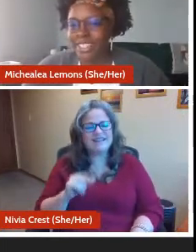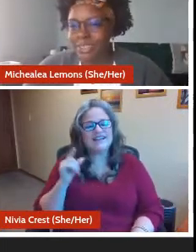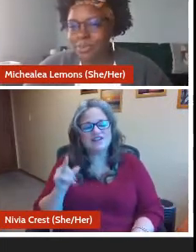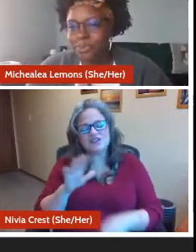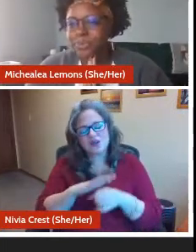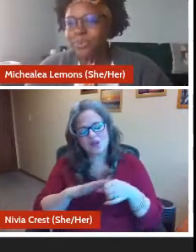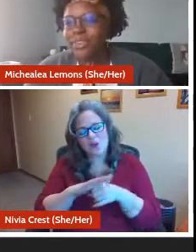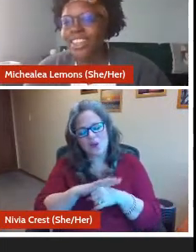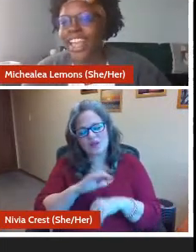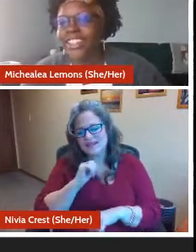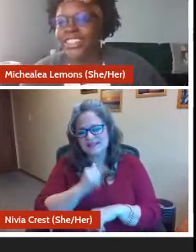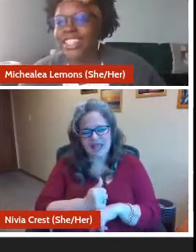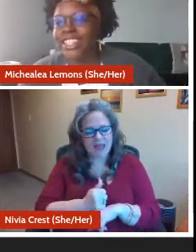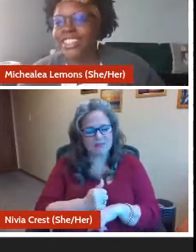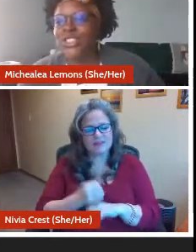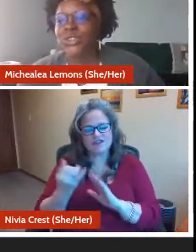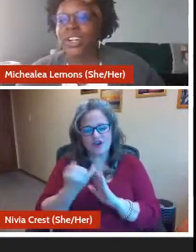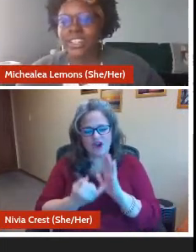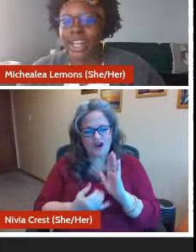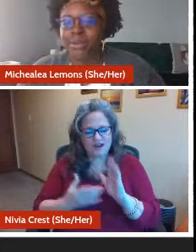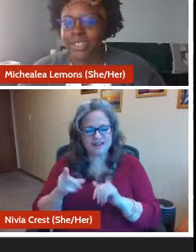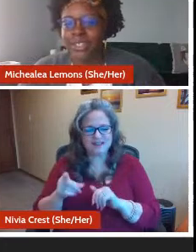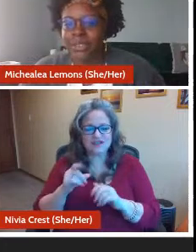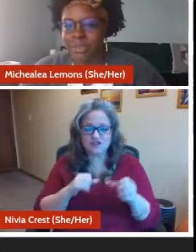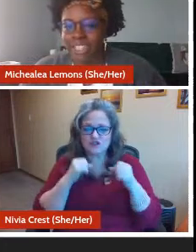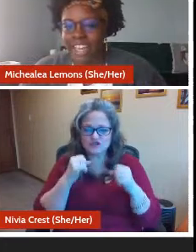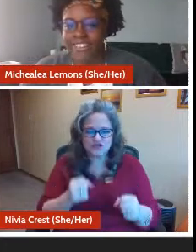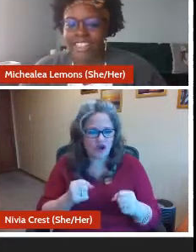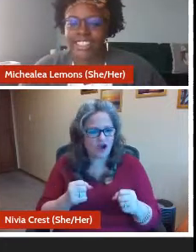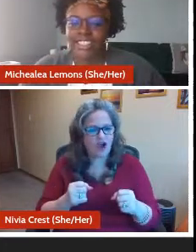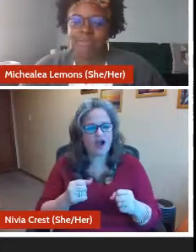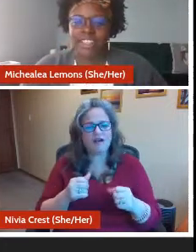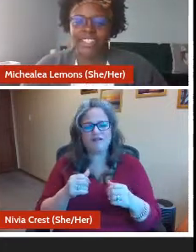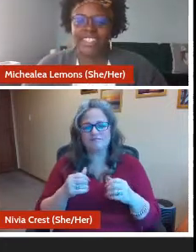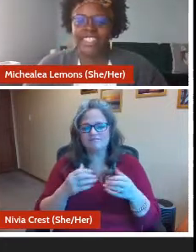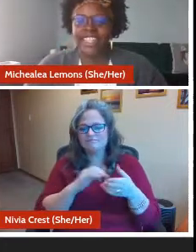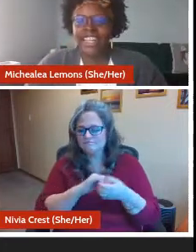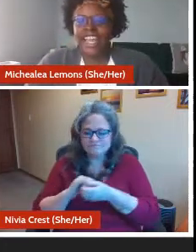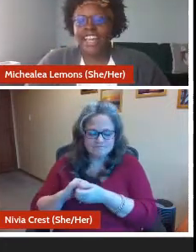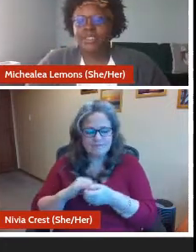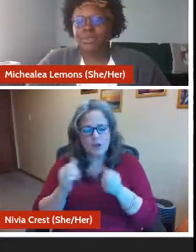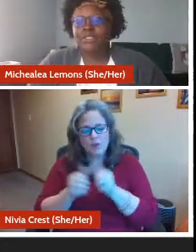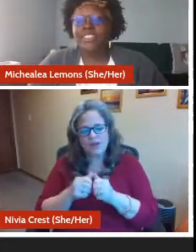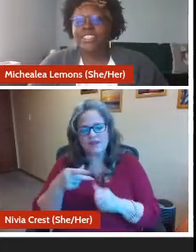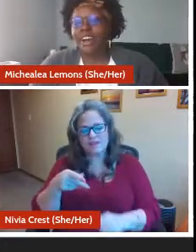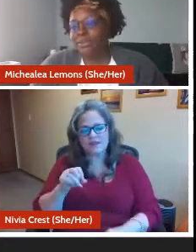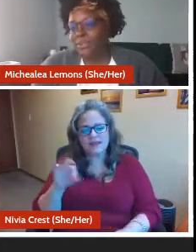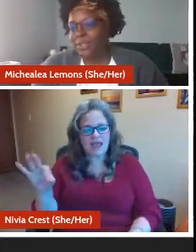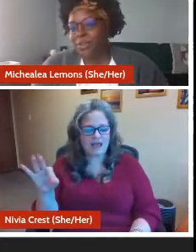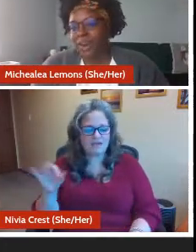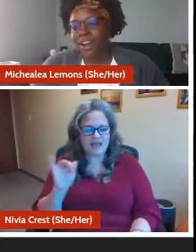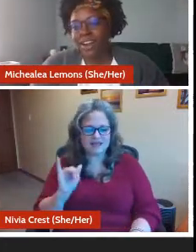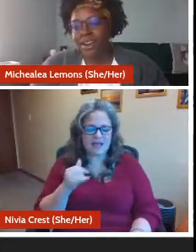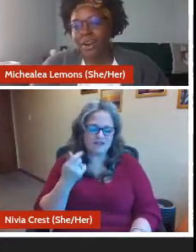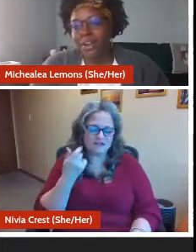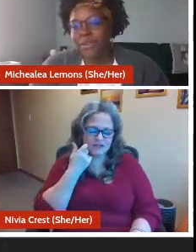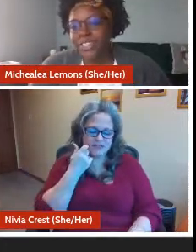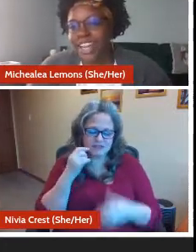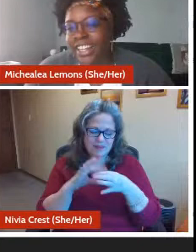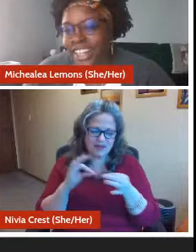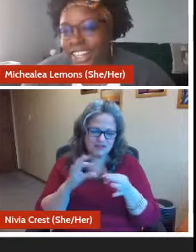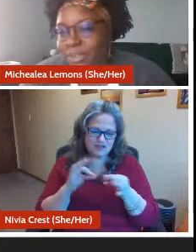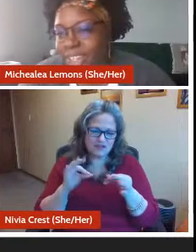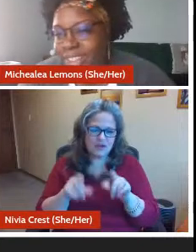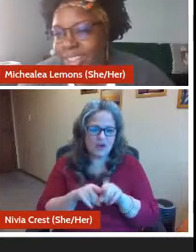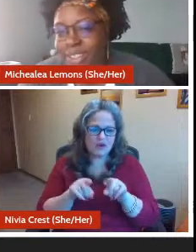established artist, and she is a strong collaborator with PCAP, as I just mentioned, and has previously offered her